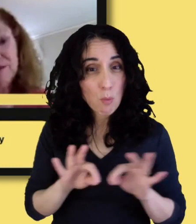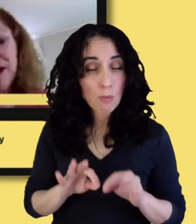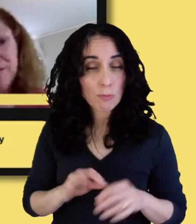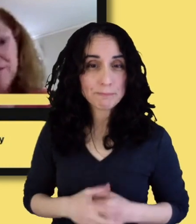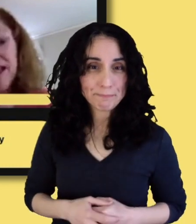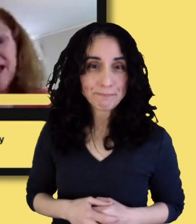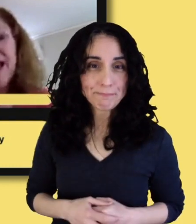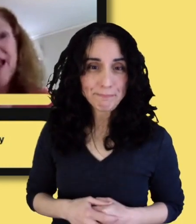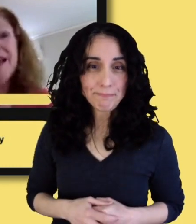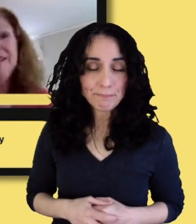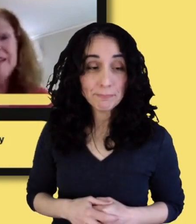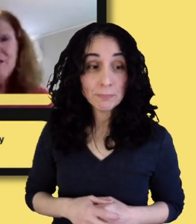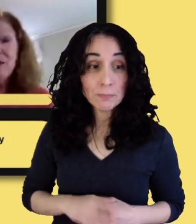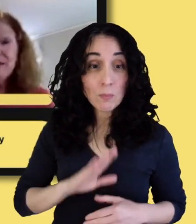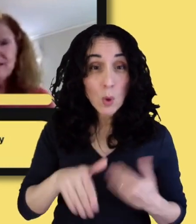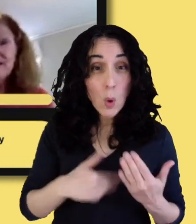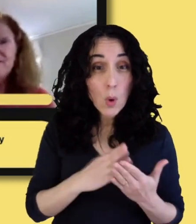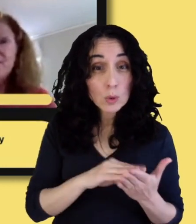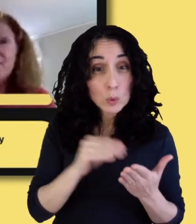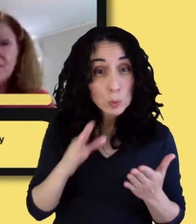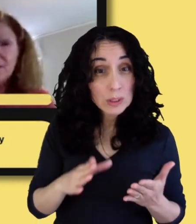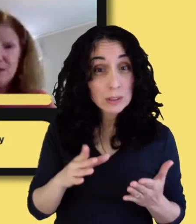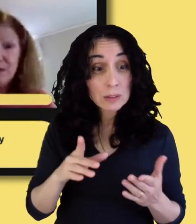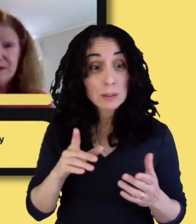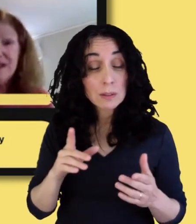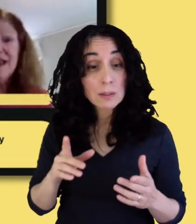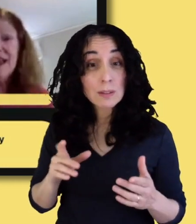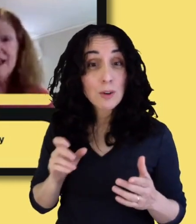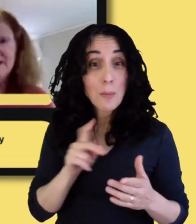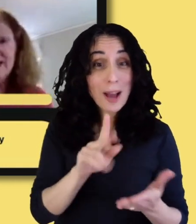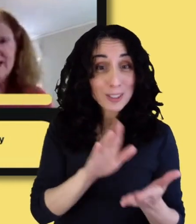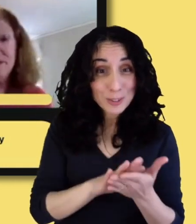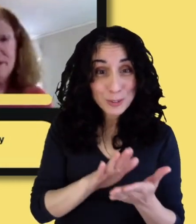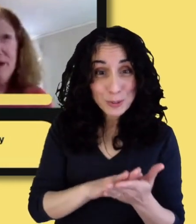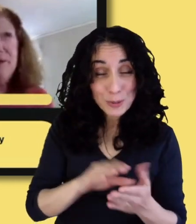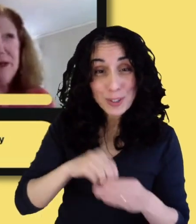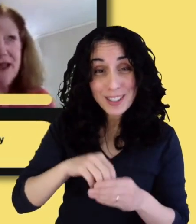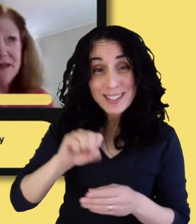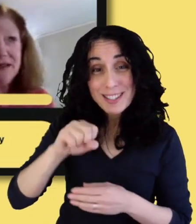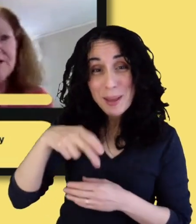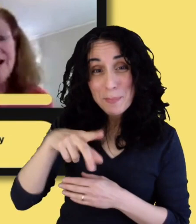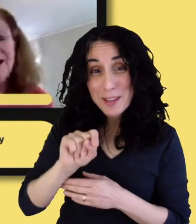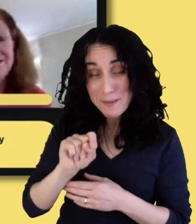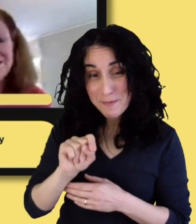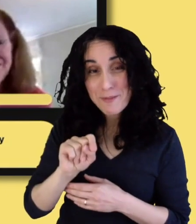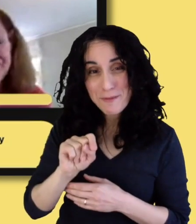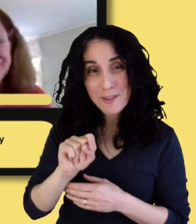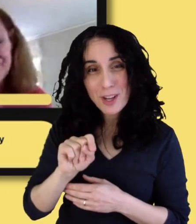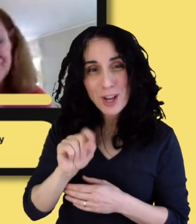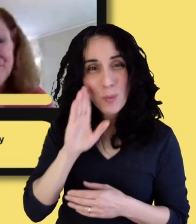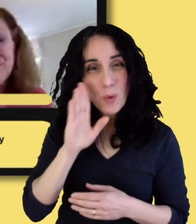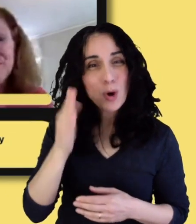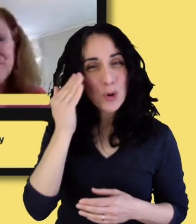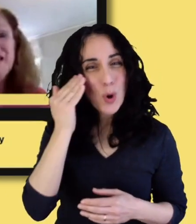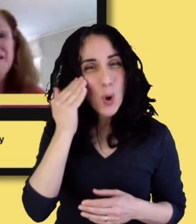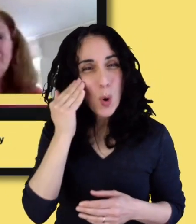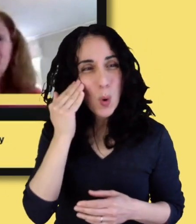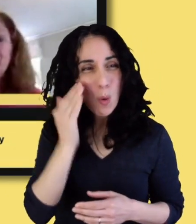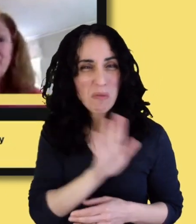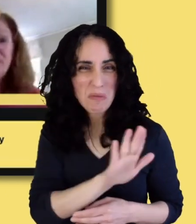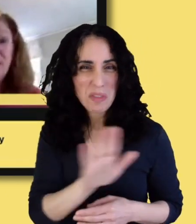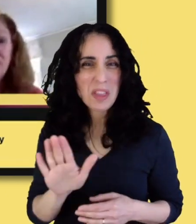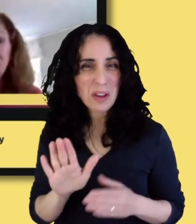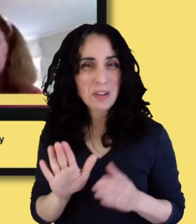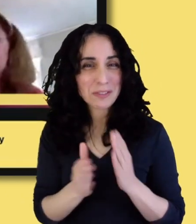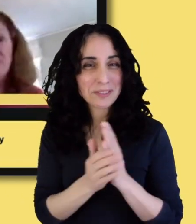them as well. And once again, for all students, as they enter, we hope we enter together in September,